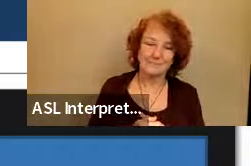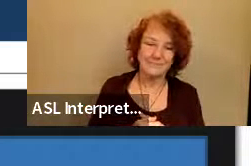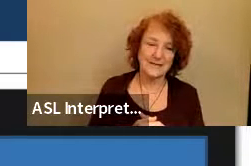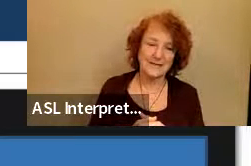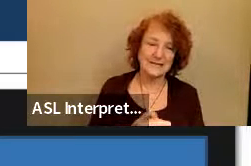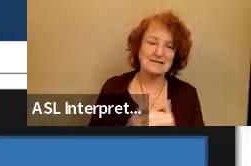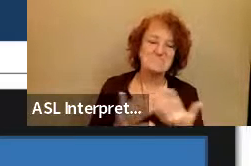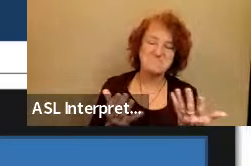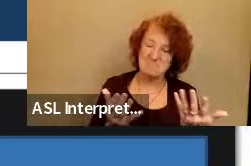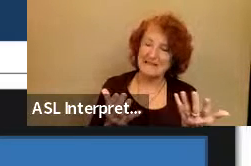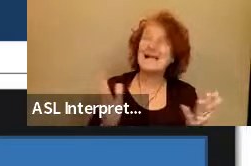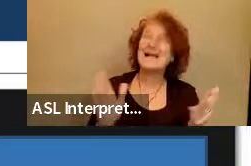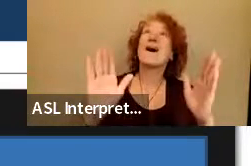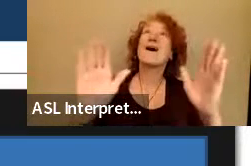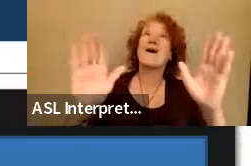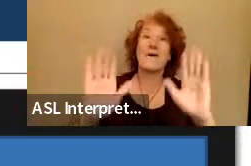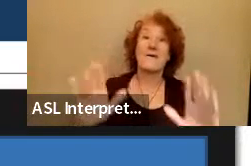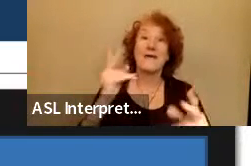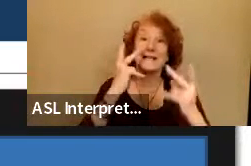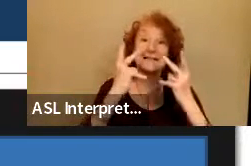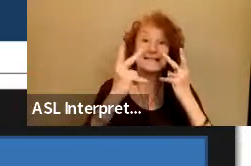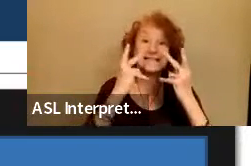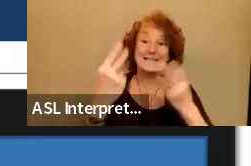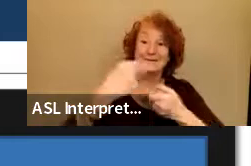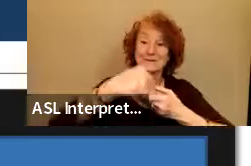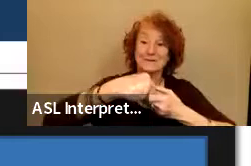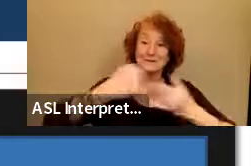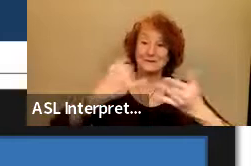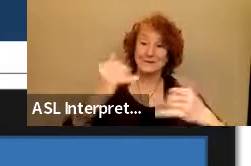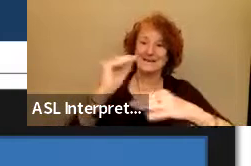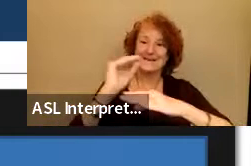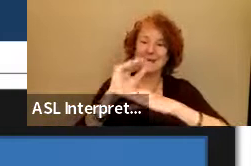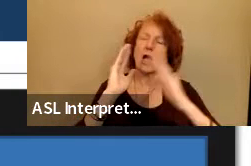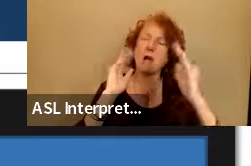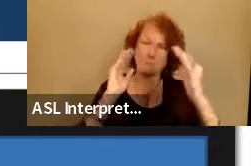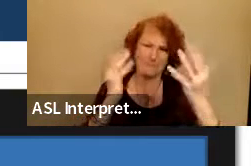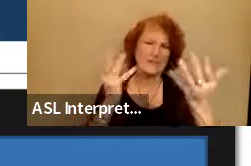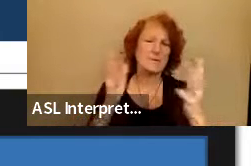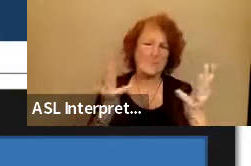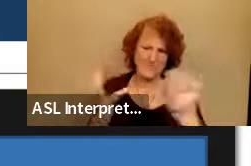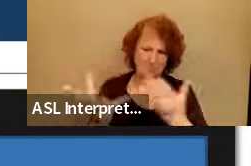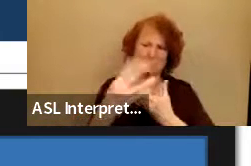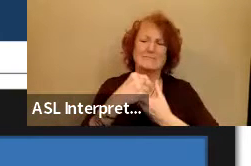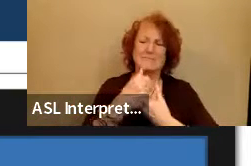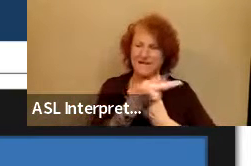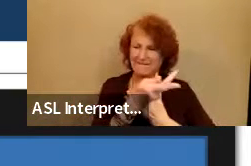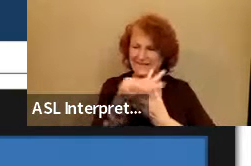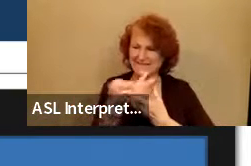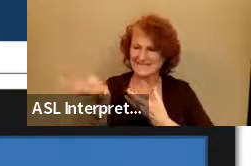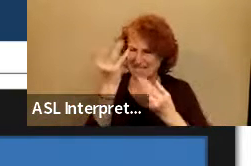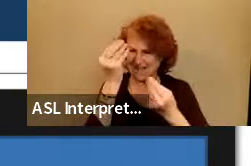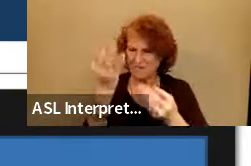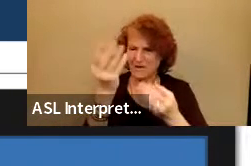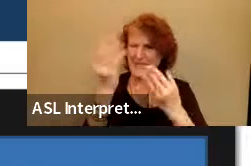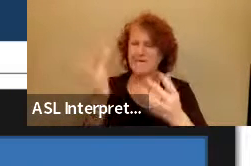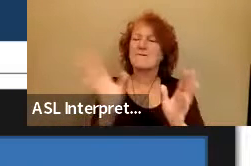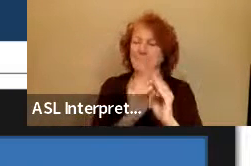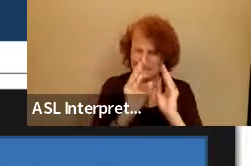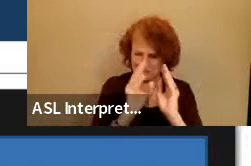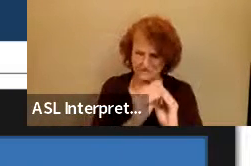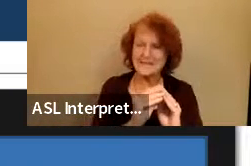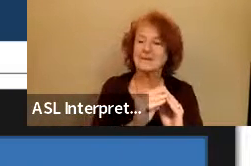So like I said, it's so great to see you joining us tonight. Hopefully you've been part of several information sessions over the past year about City of Yes for